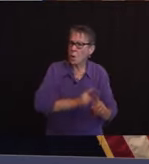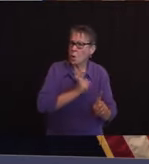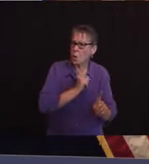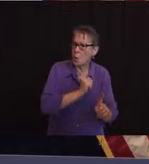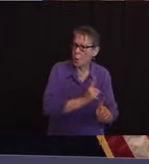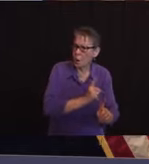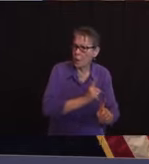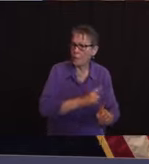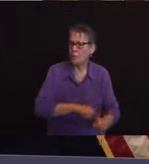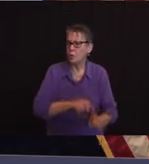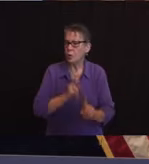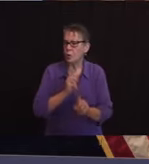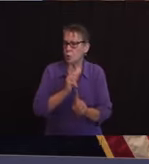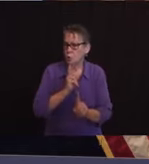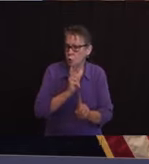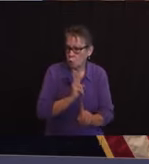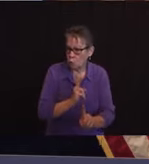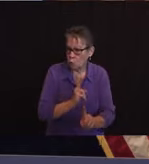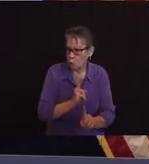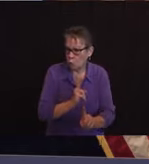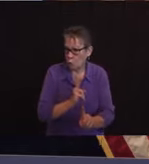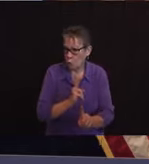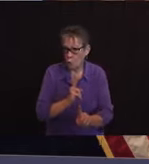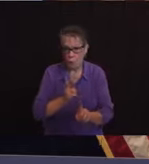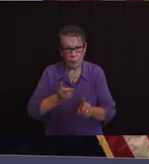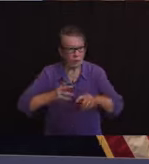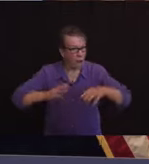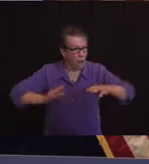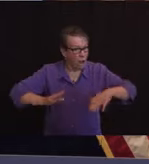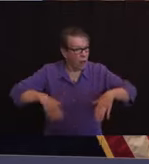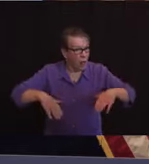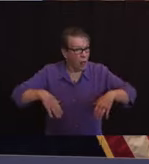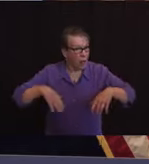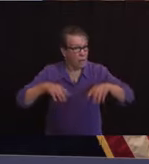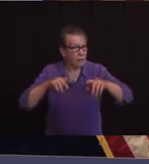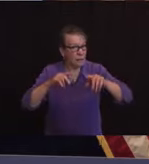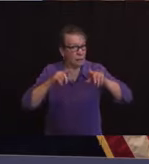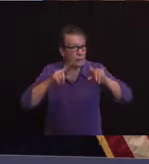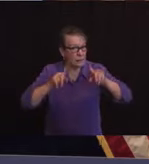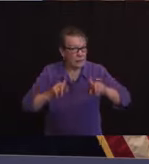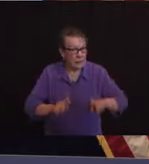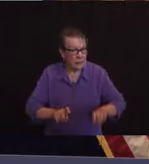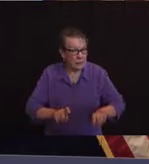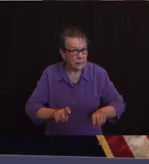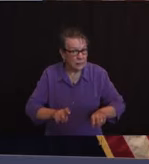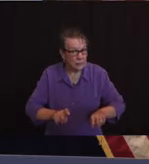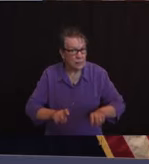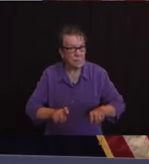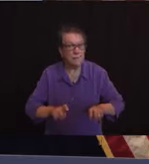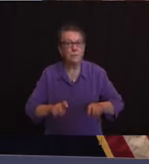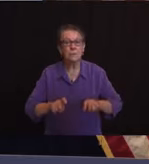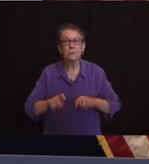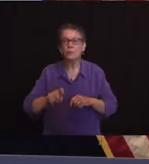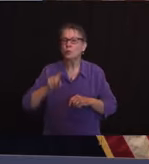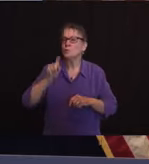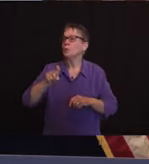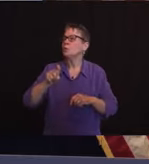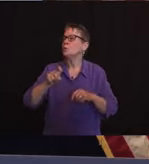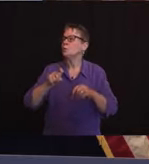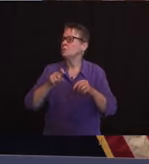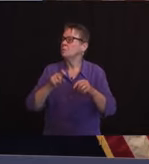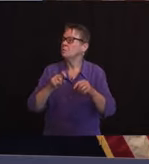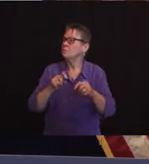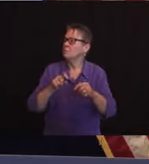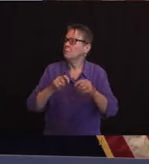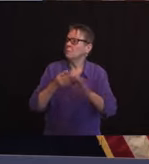these ages, at least once before their 6th birthday. I just want to remind parents of